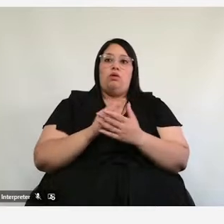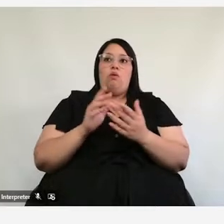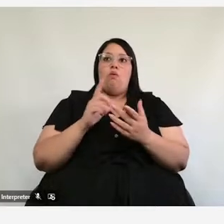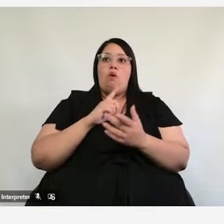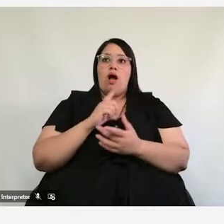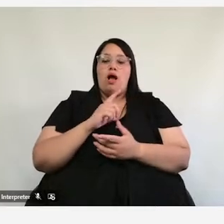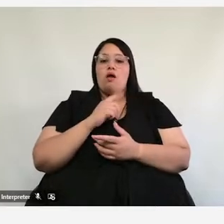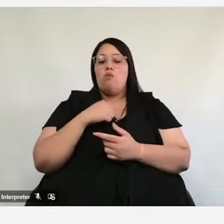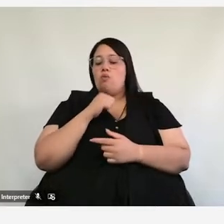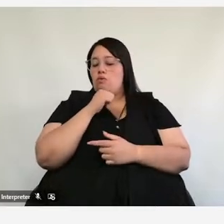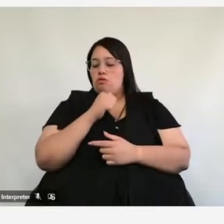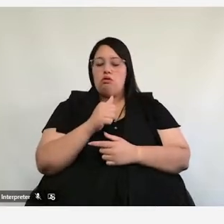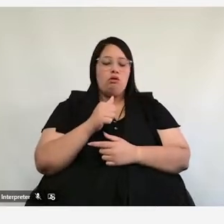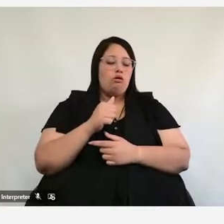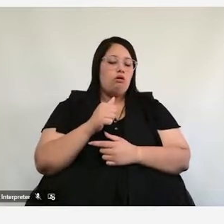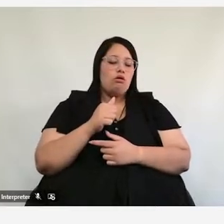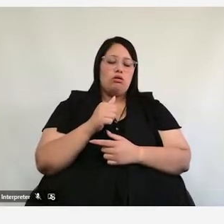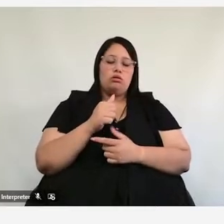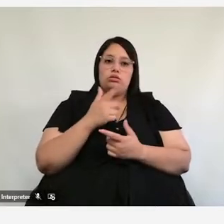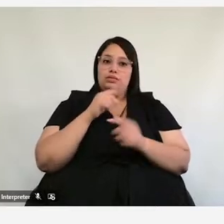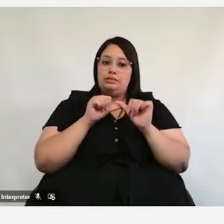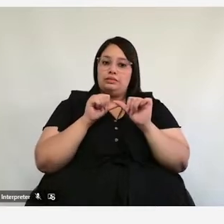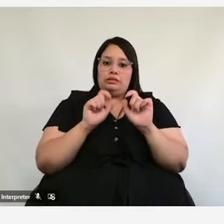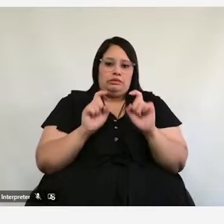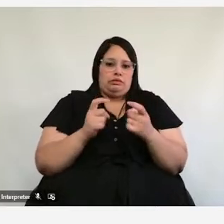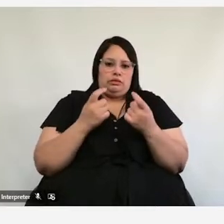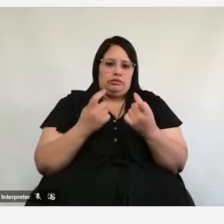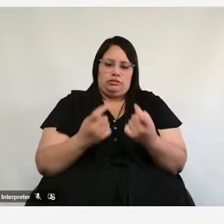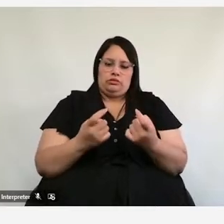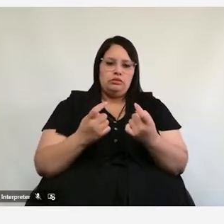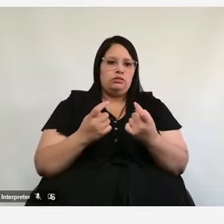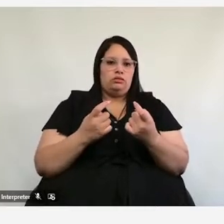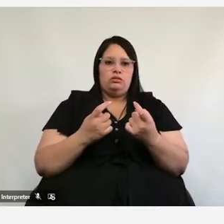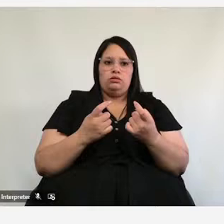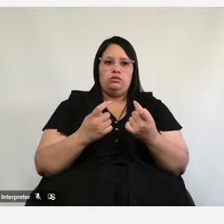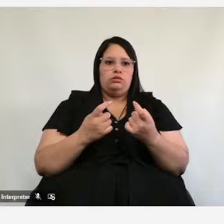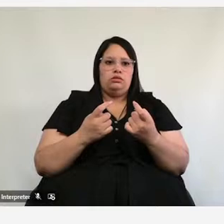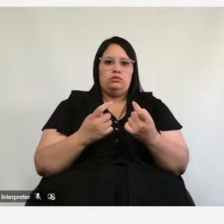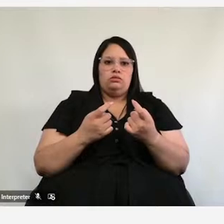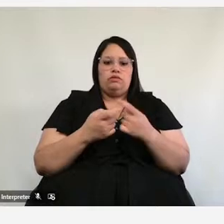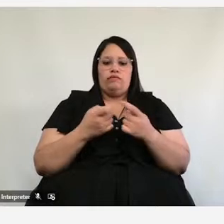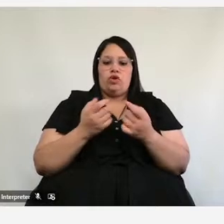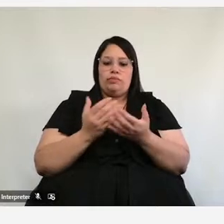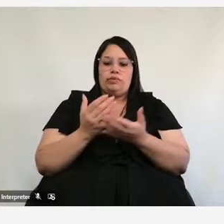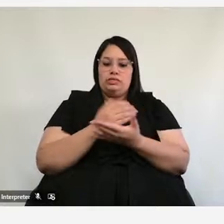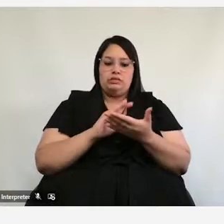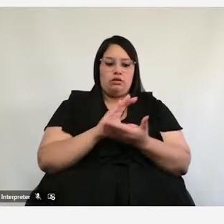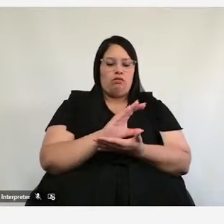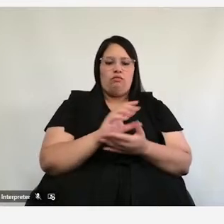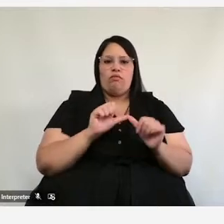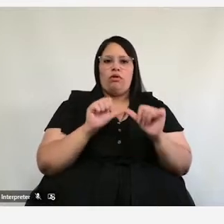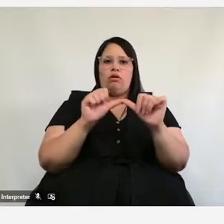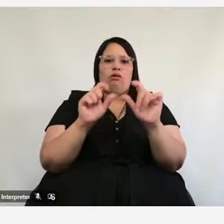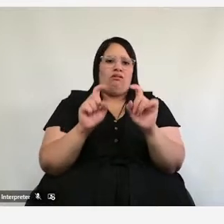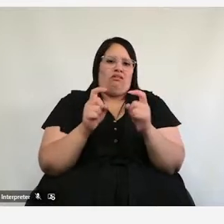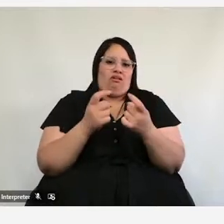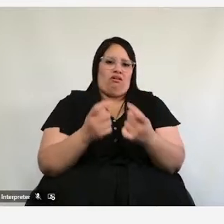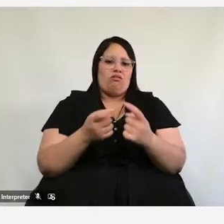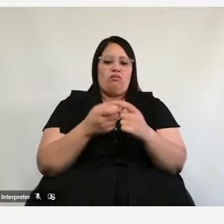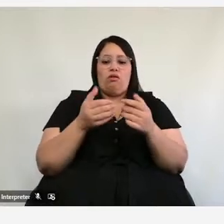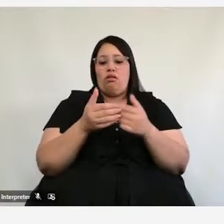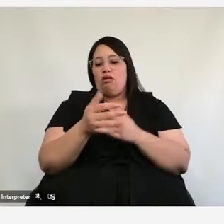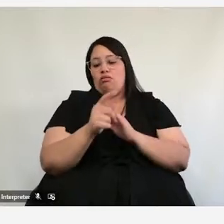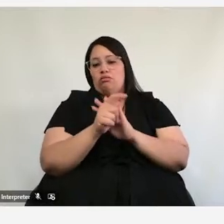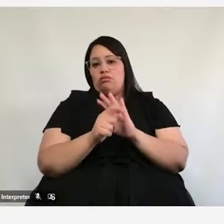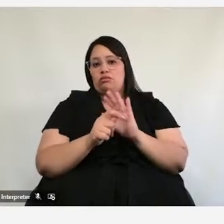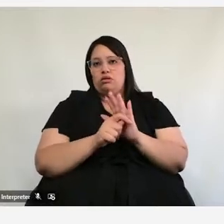are not going to sustain taking from our reserves, Minister. Over the long time, it's going to